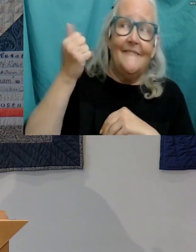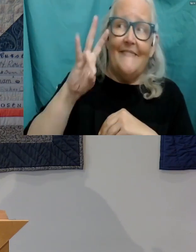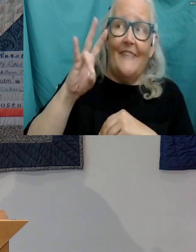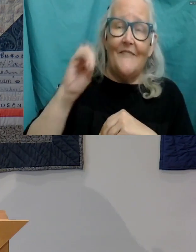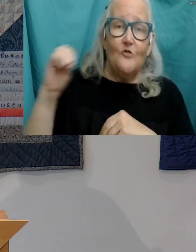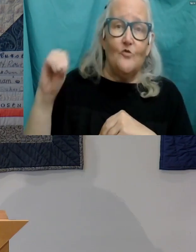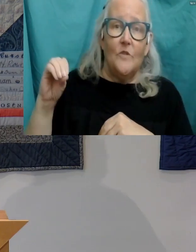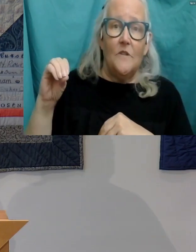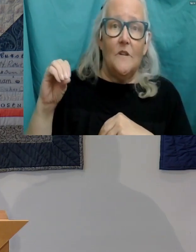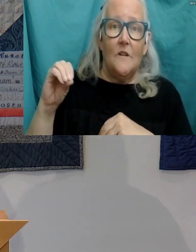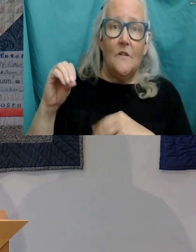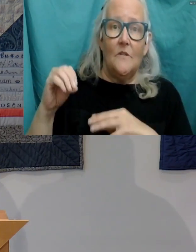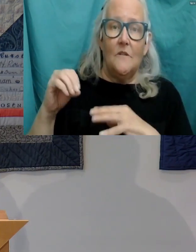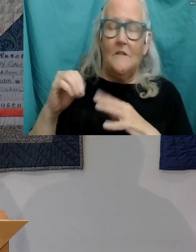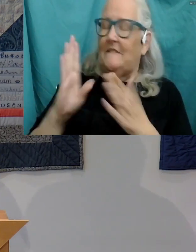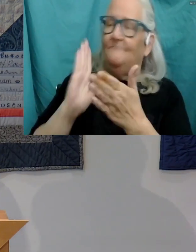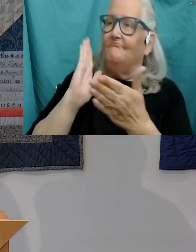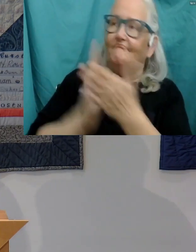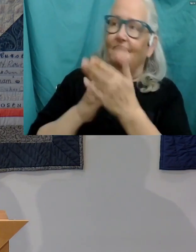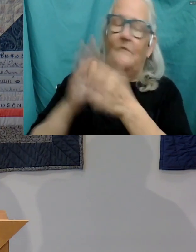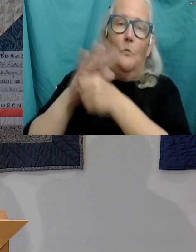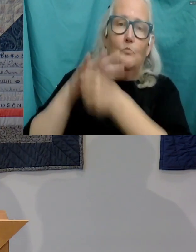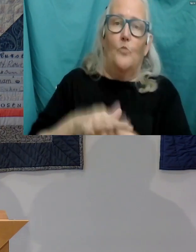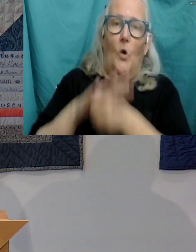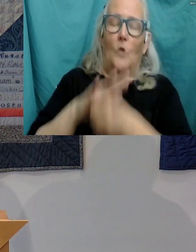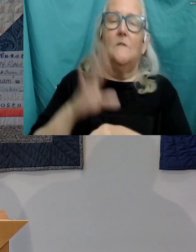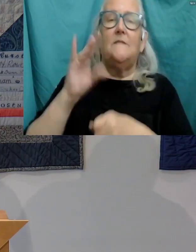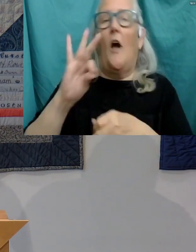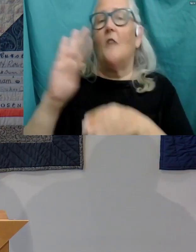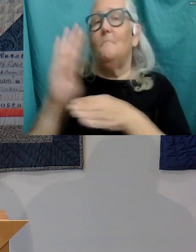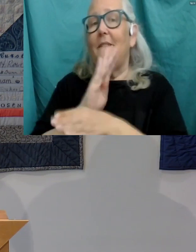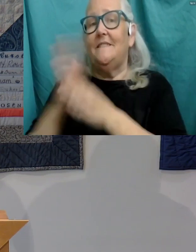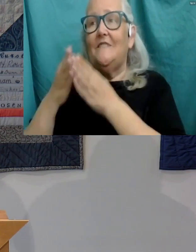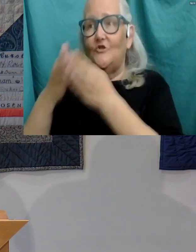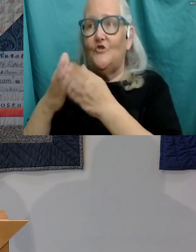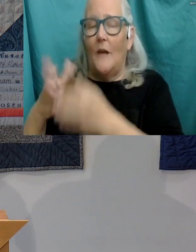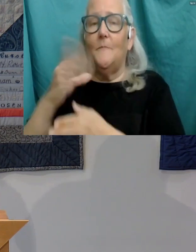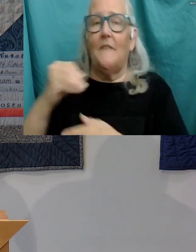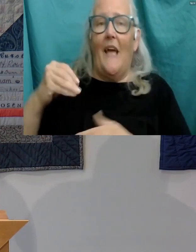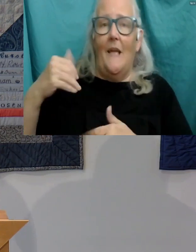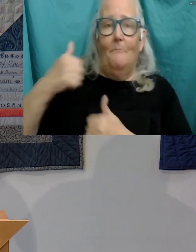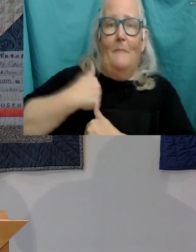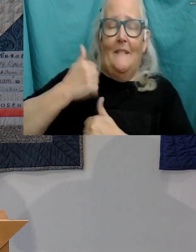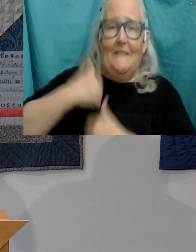and oppression of merchant ships in the Royal Navy. They were living out a story of